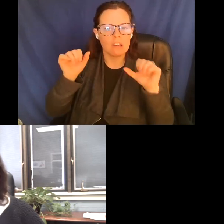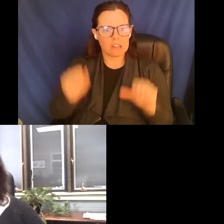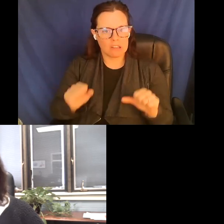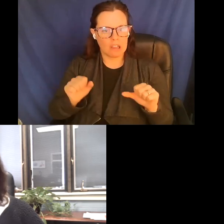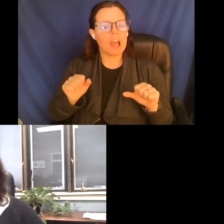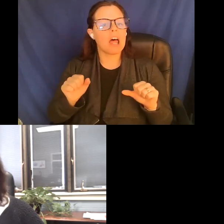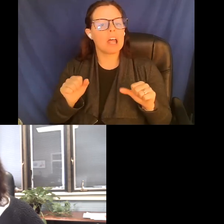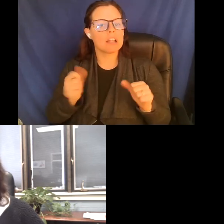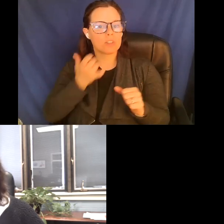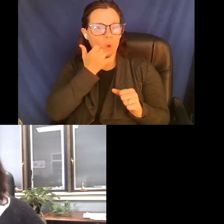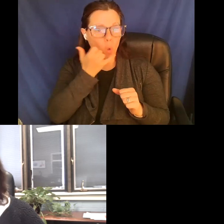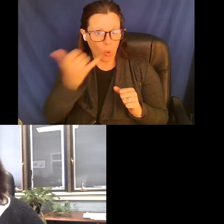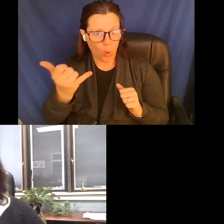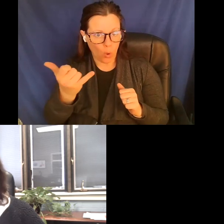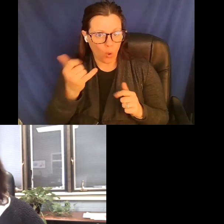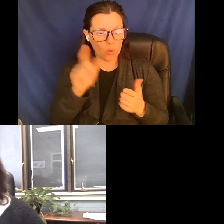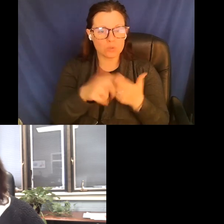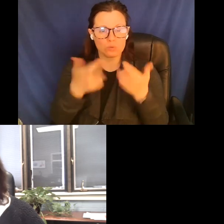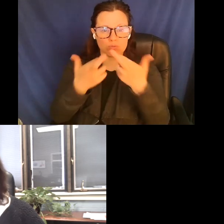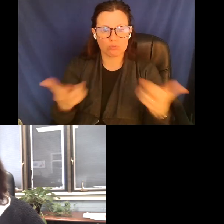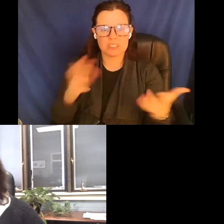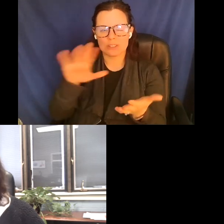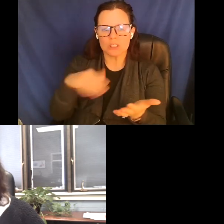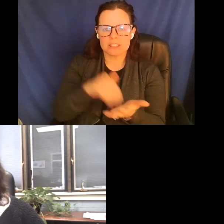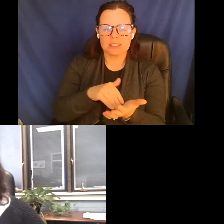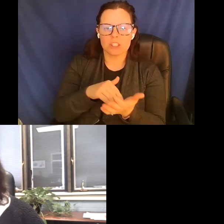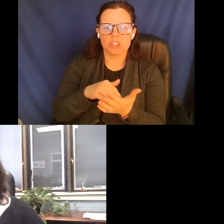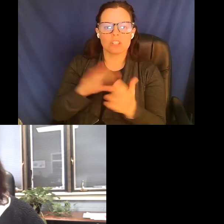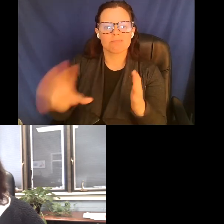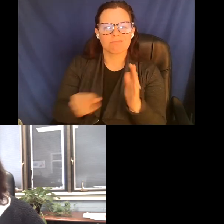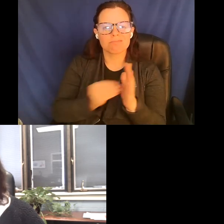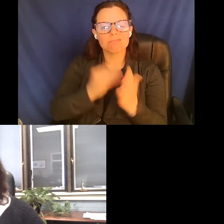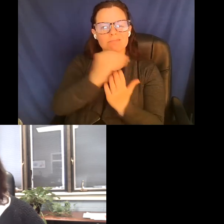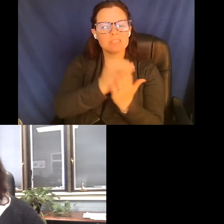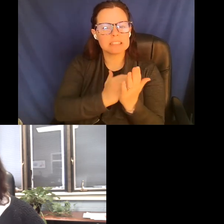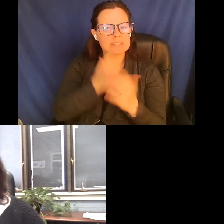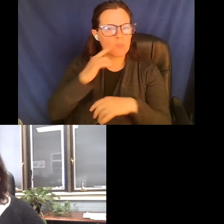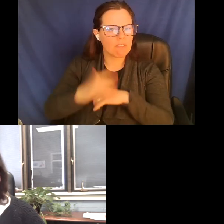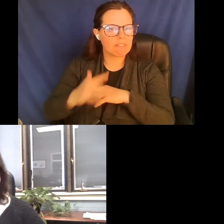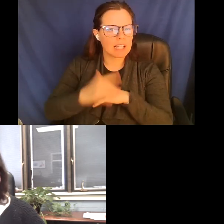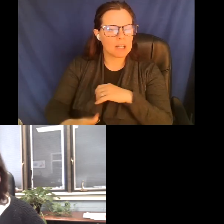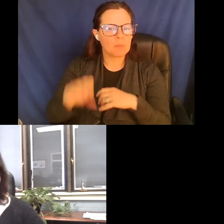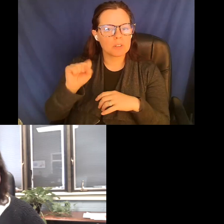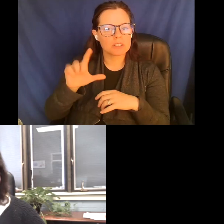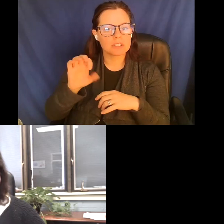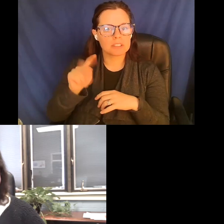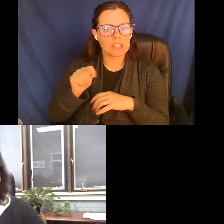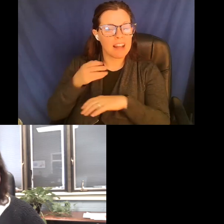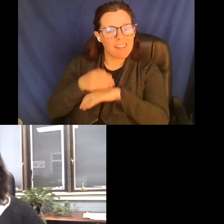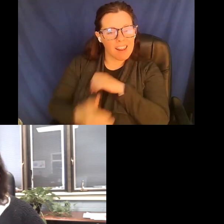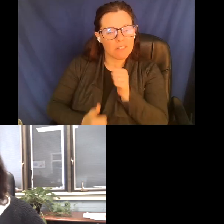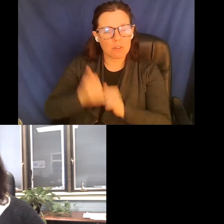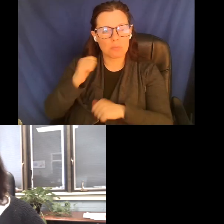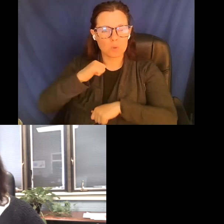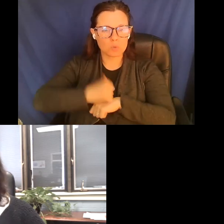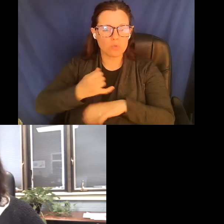a call into a resource center and get on a list for an available slot. After most Rock Island County